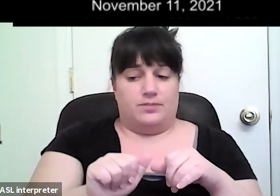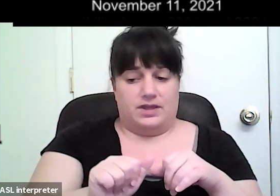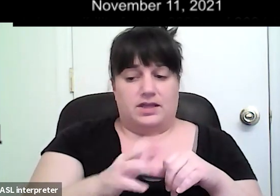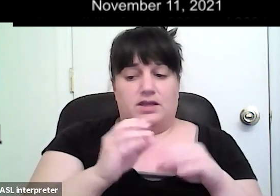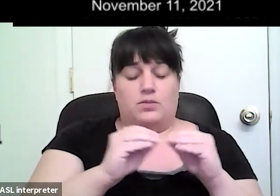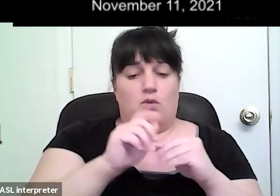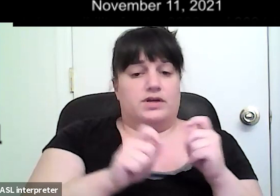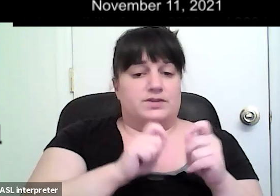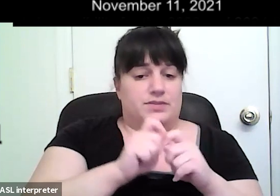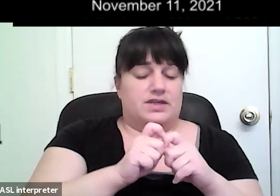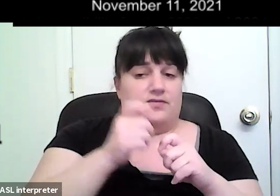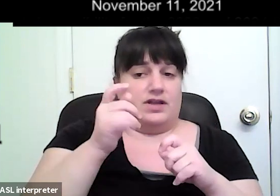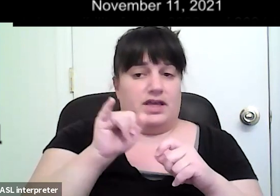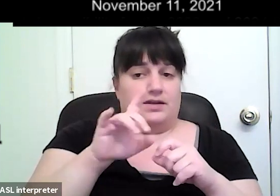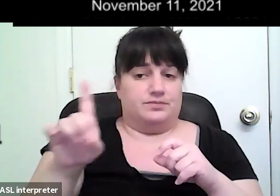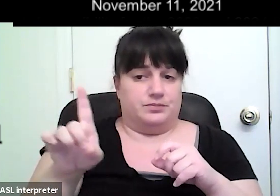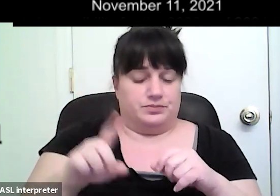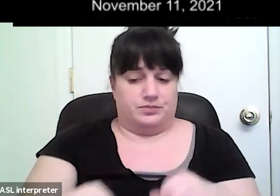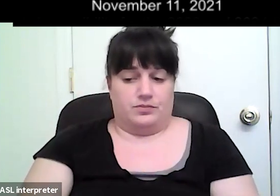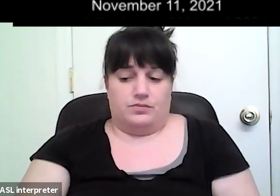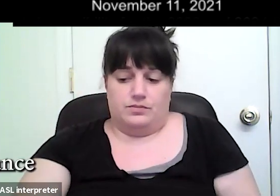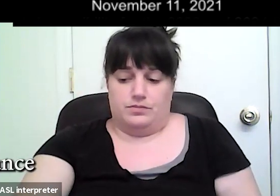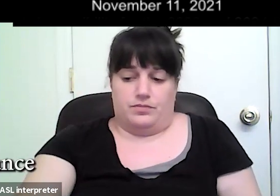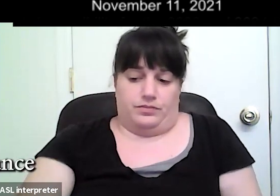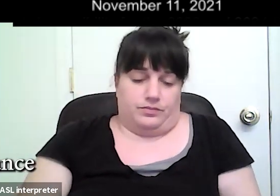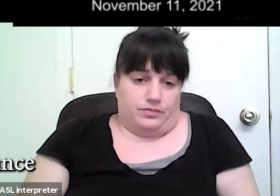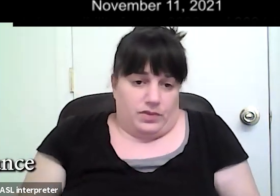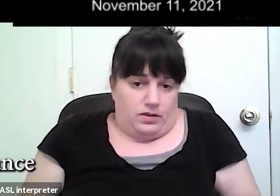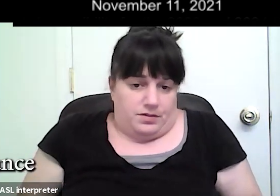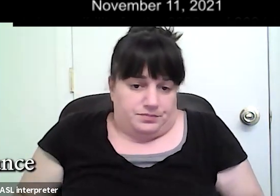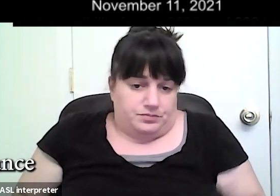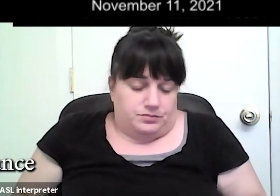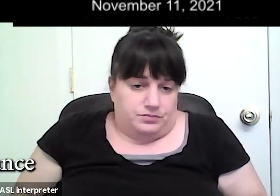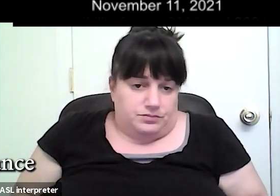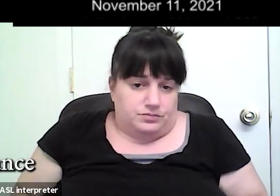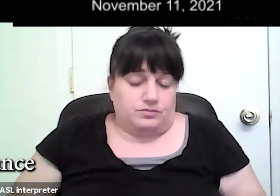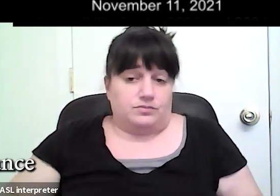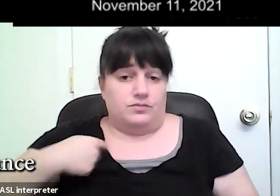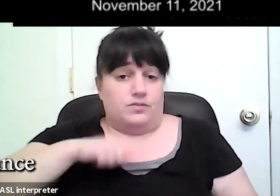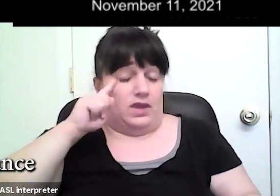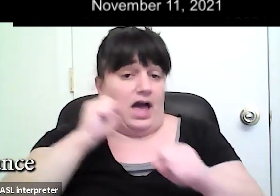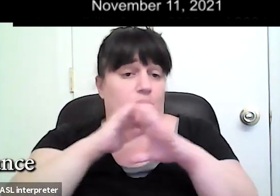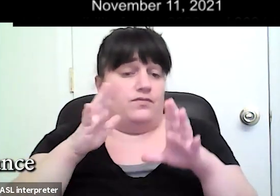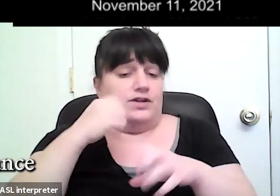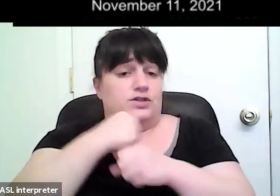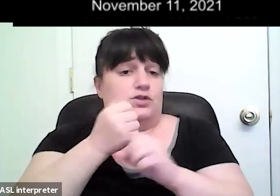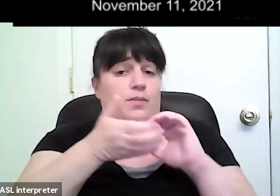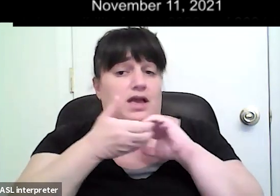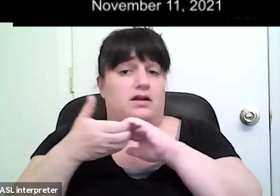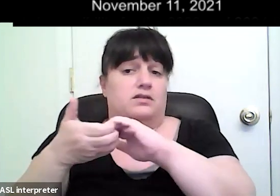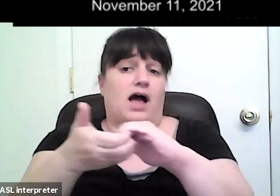more specifically intellectual and developmental disabilities. And so our vision is to create an